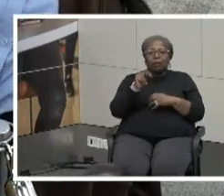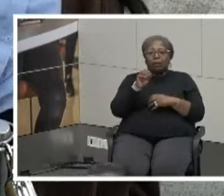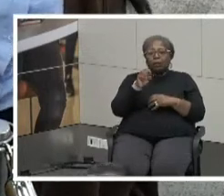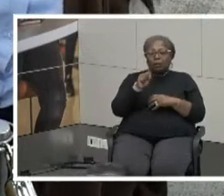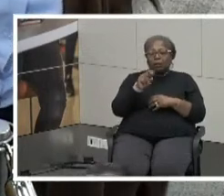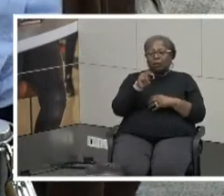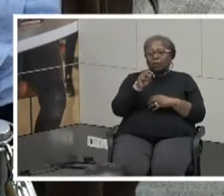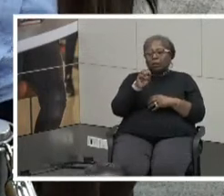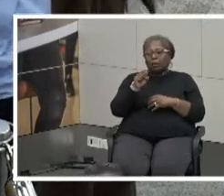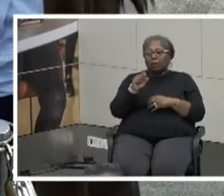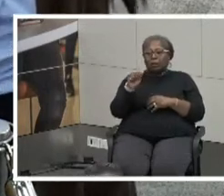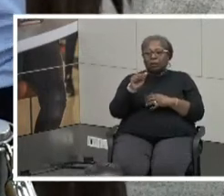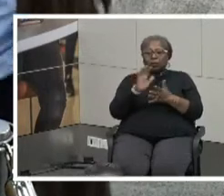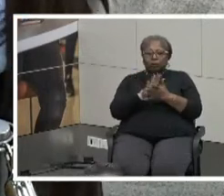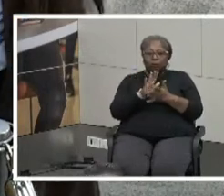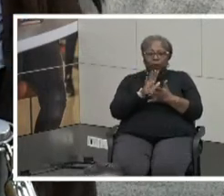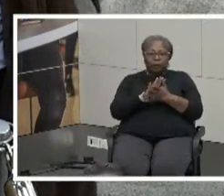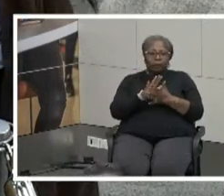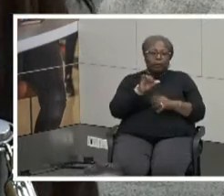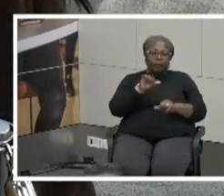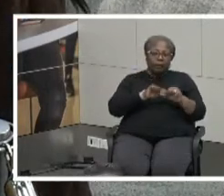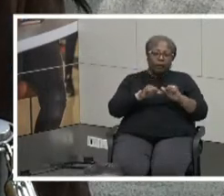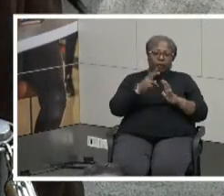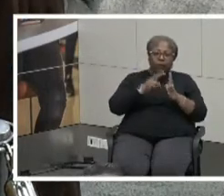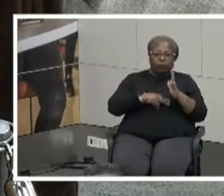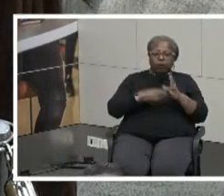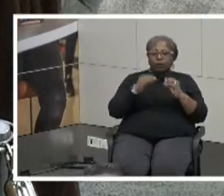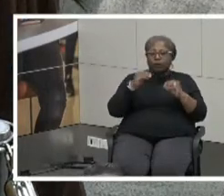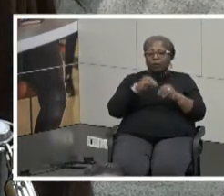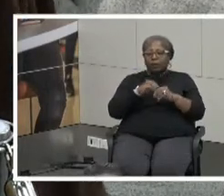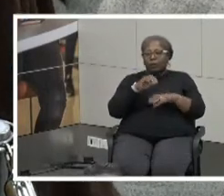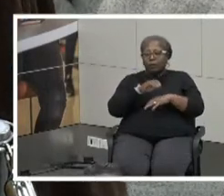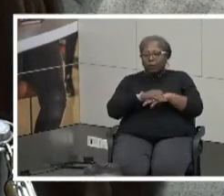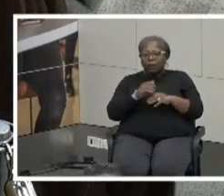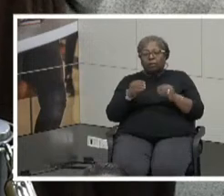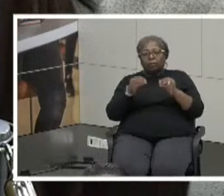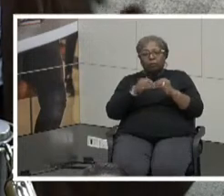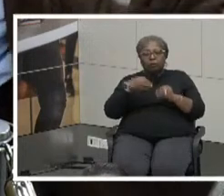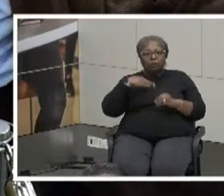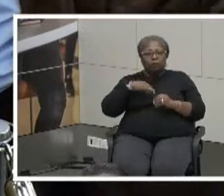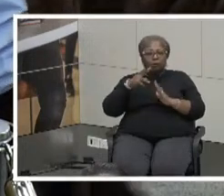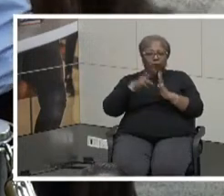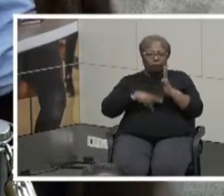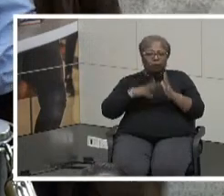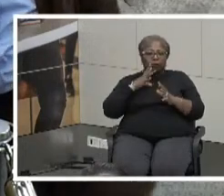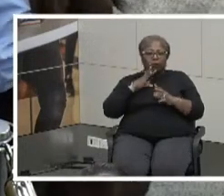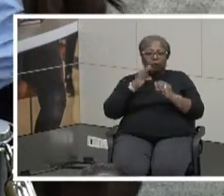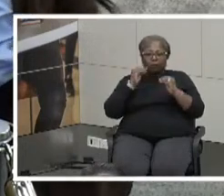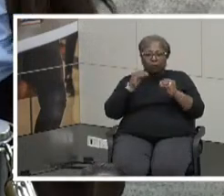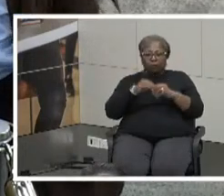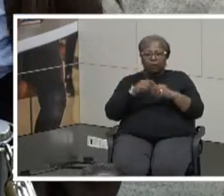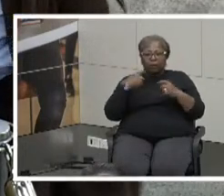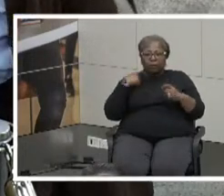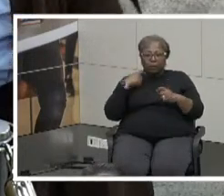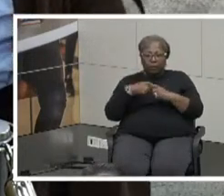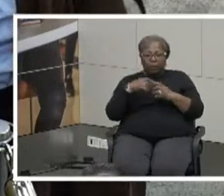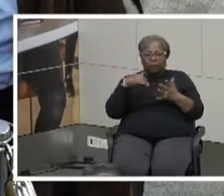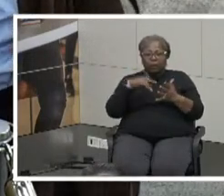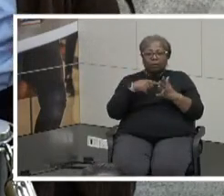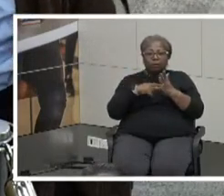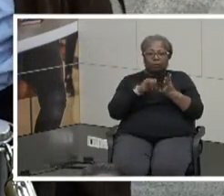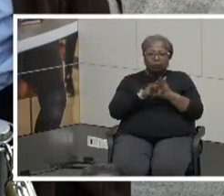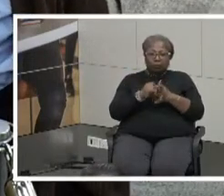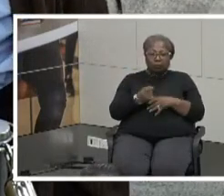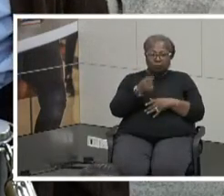nesa school science of reading is taught in English it would be more beneficial for reading to be taught in Spanish Studies have shown